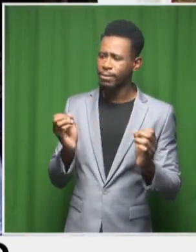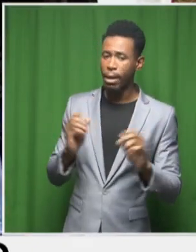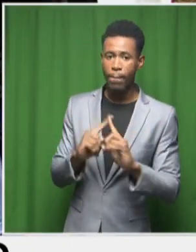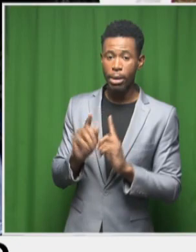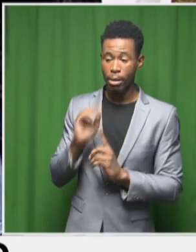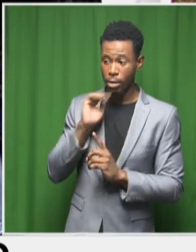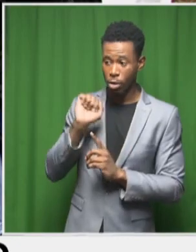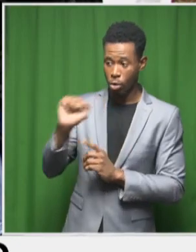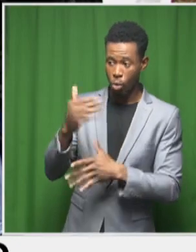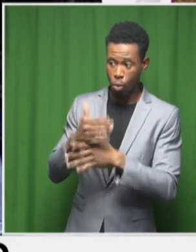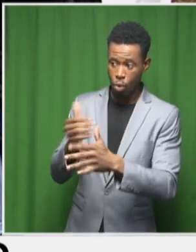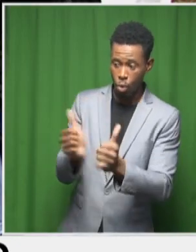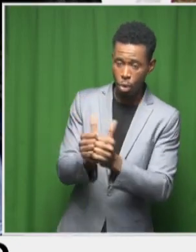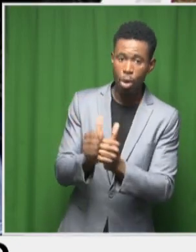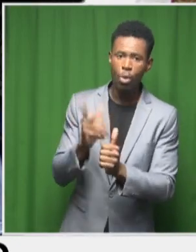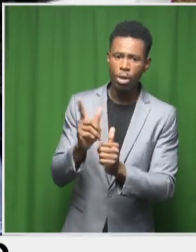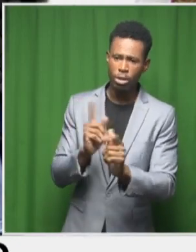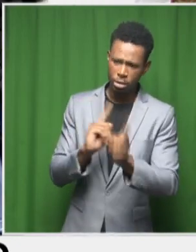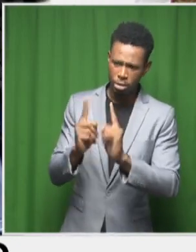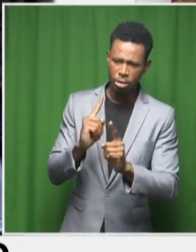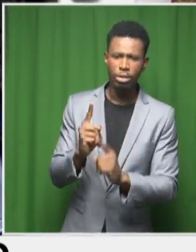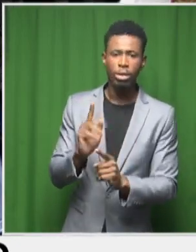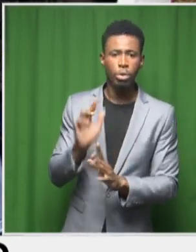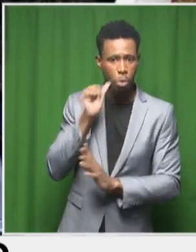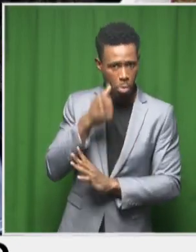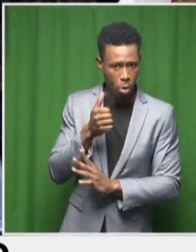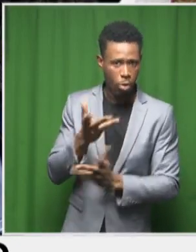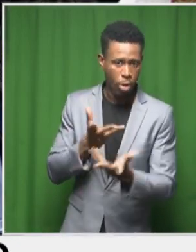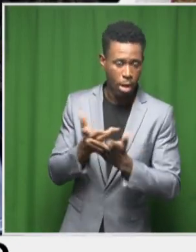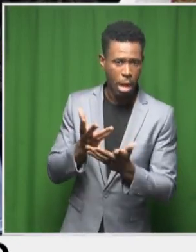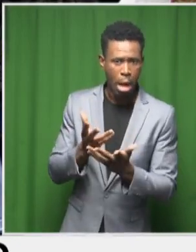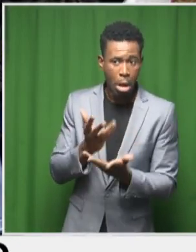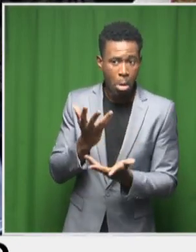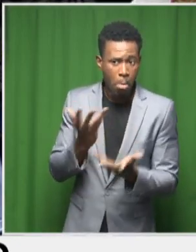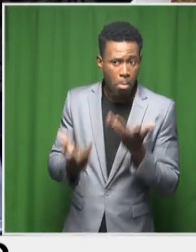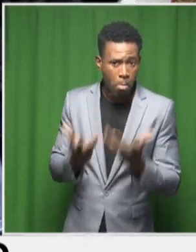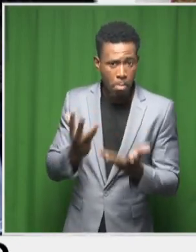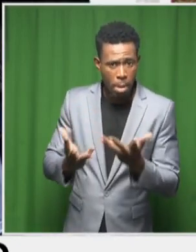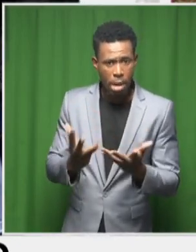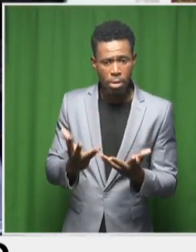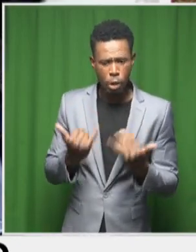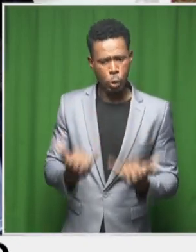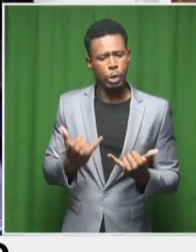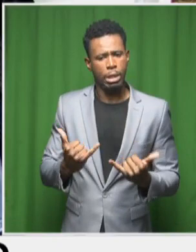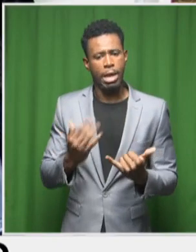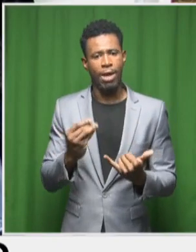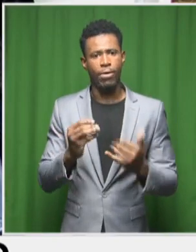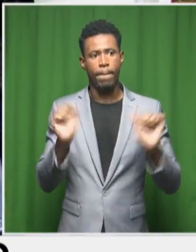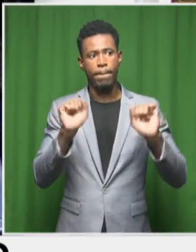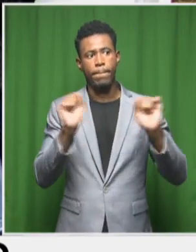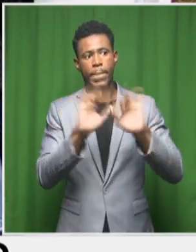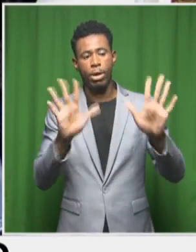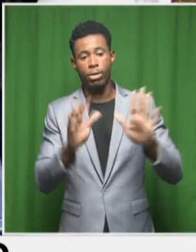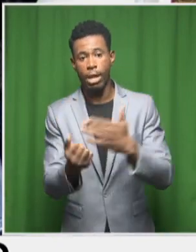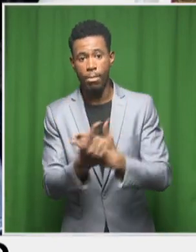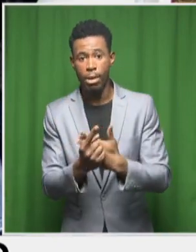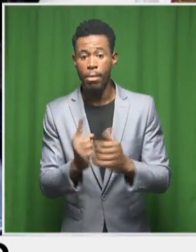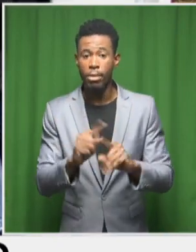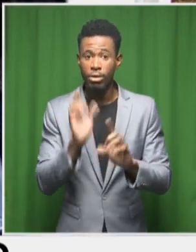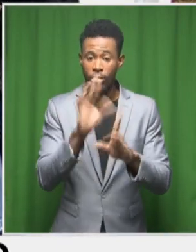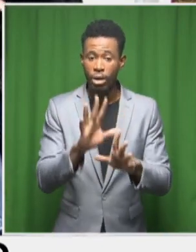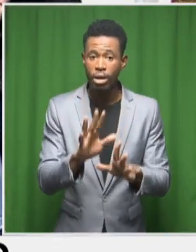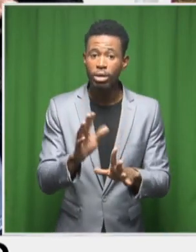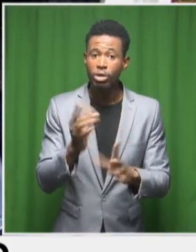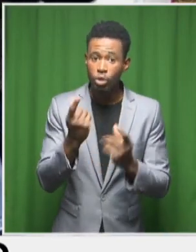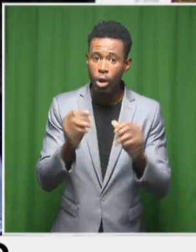and we've got some of them that will be speaking tomorrow, unless there is a miracle layout that happens today. Yeah. So there's a shout out for you. Have the